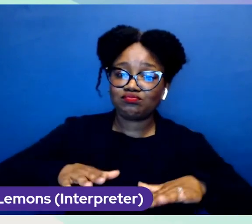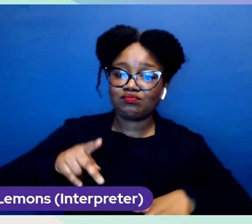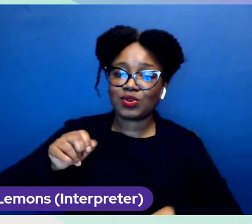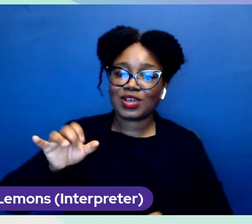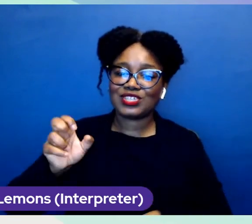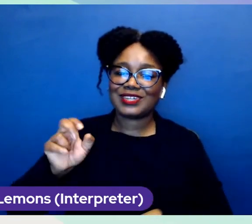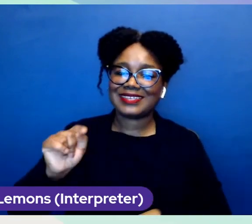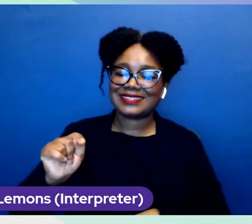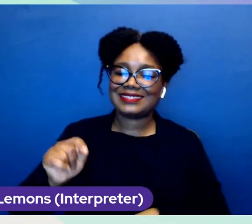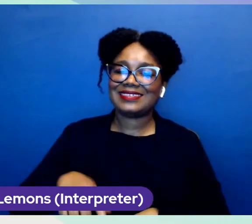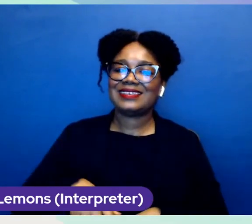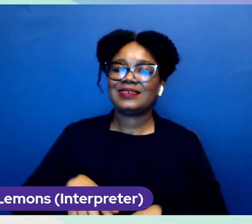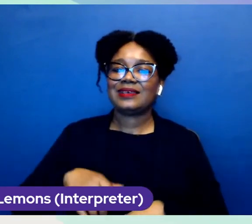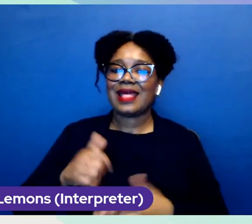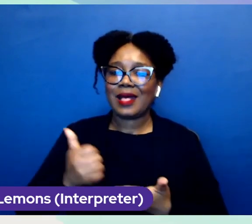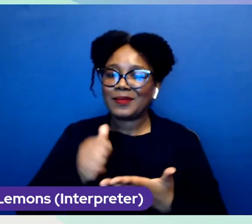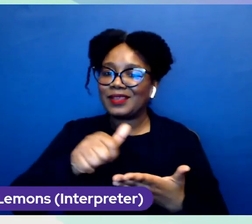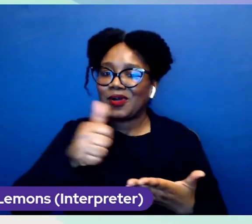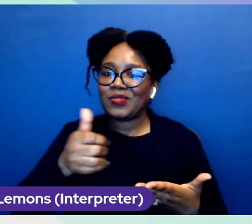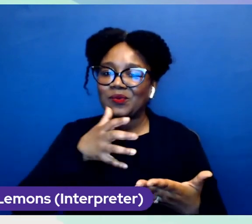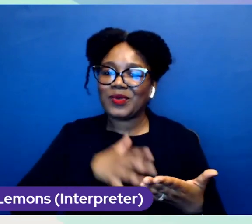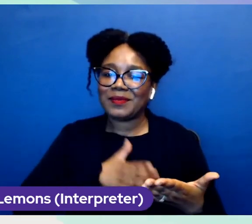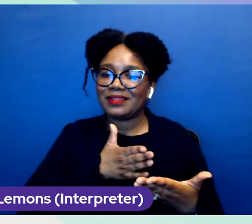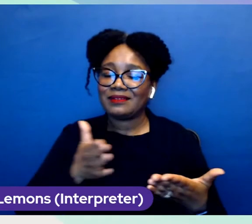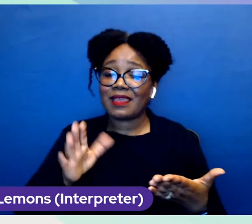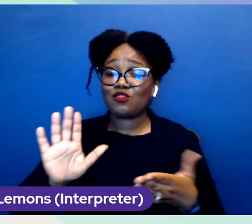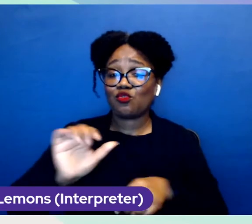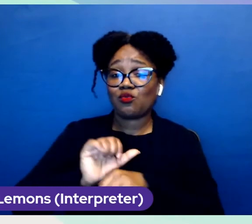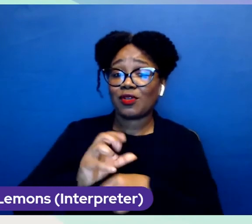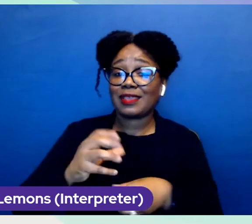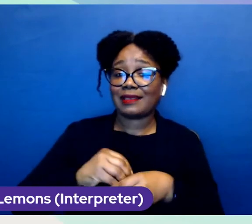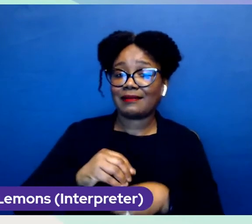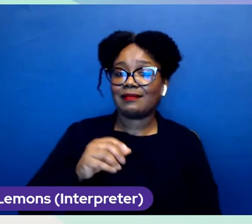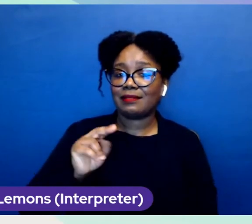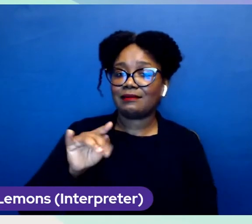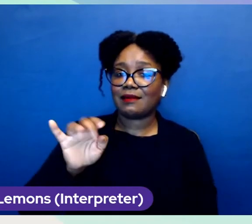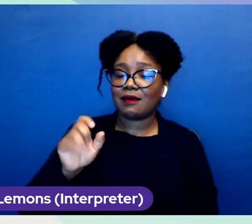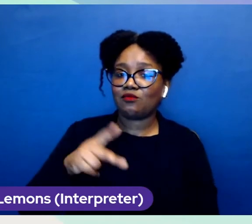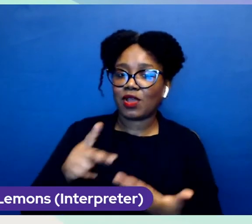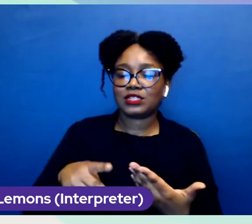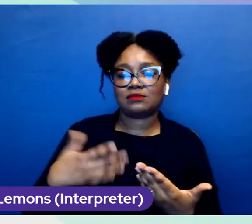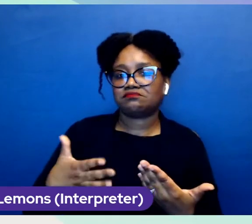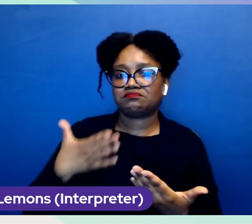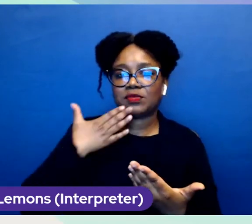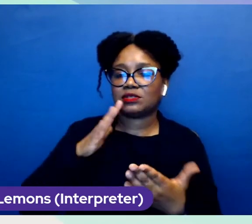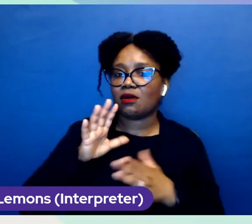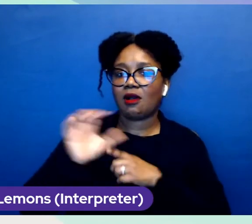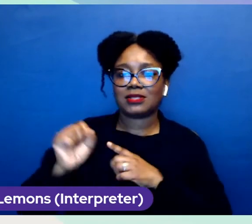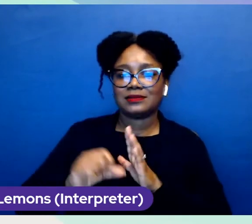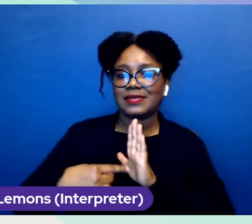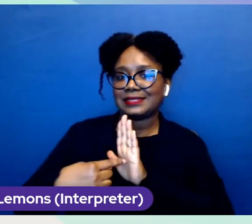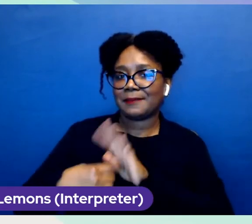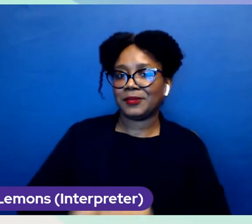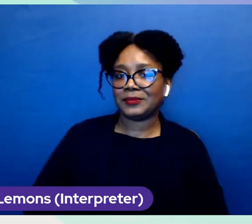as well as your work with the Nile Project, is a great example of that. From your perspective, people like